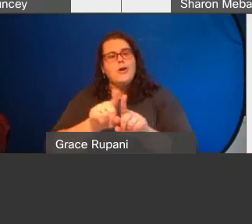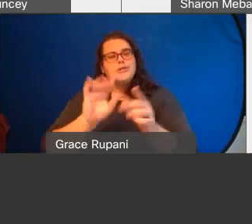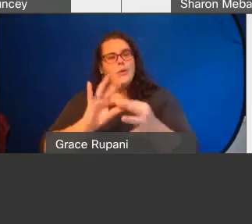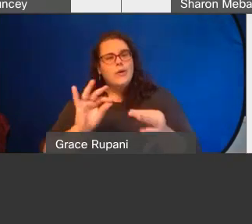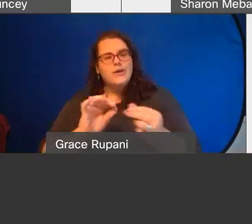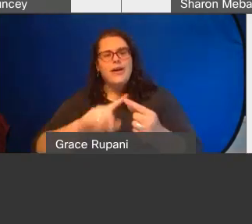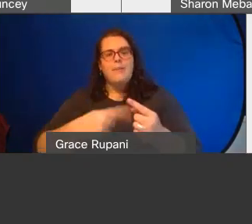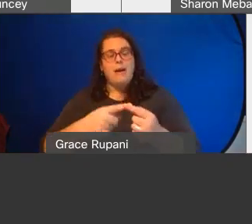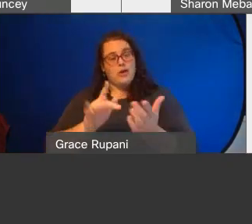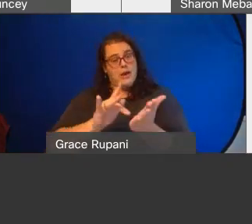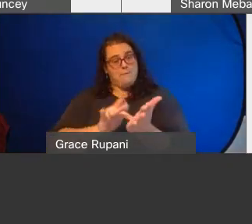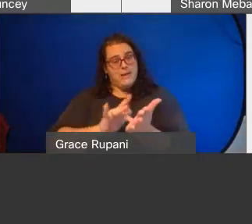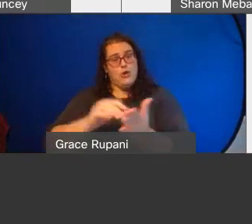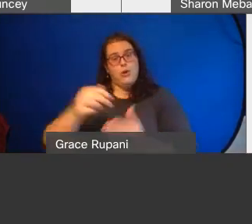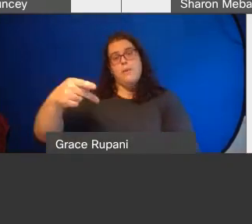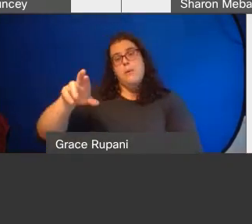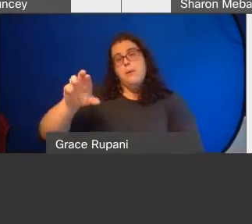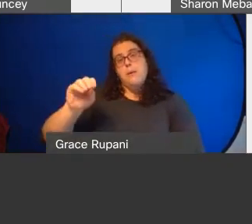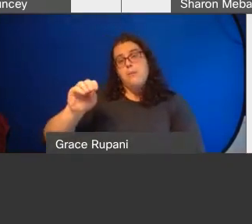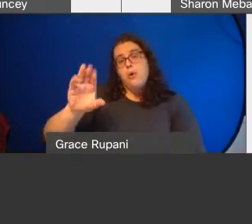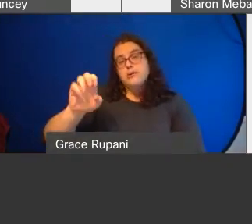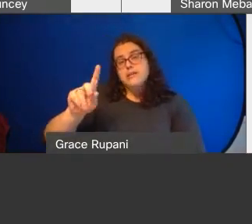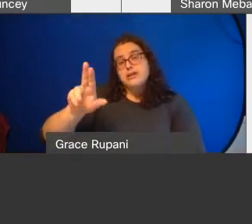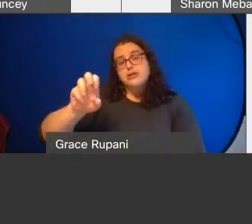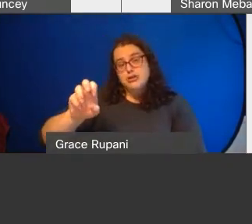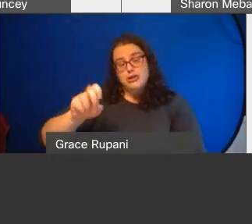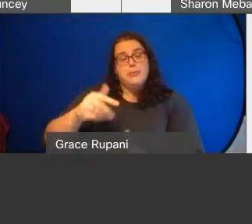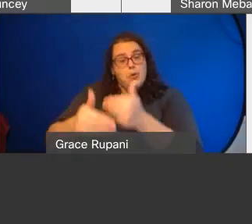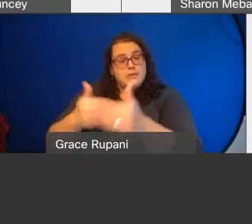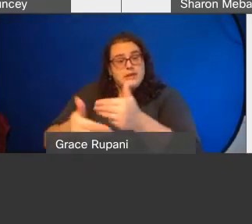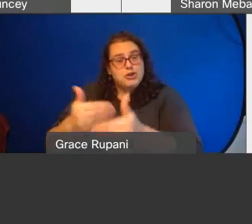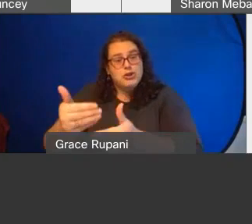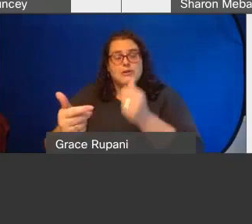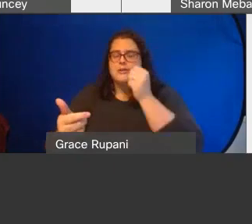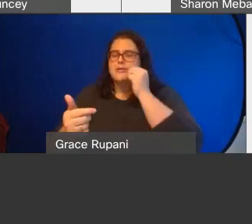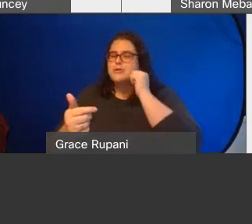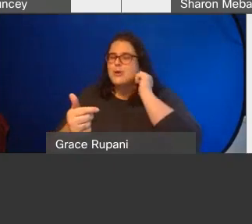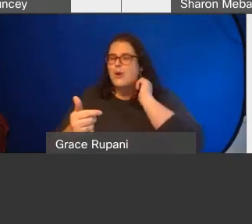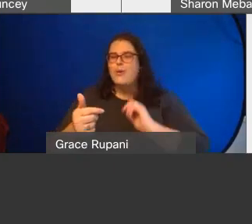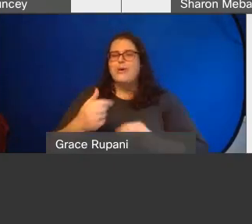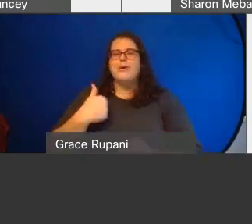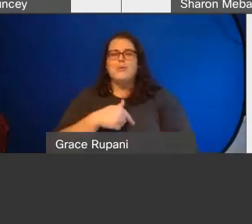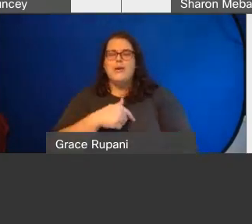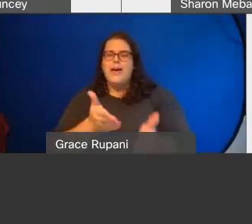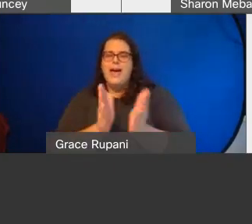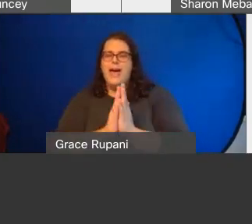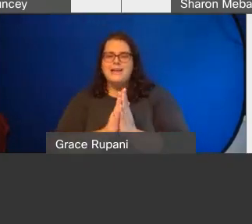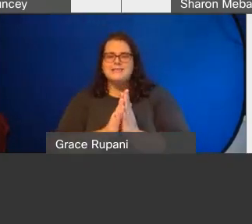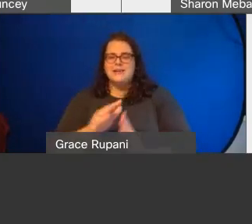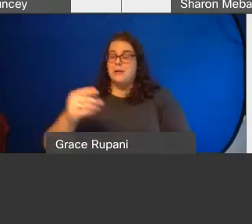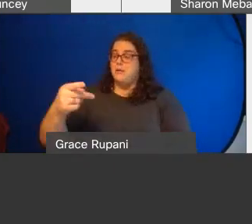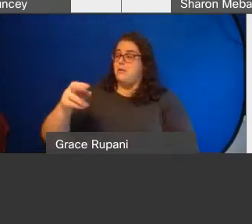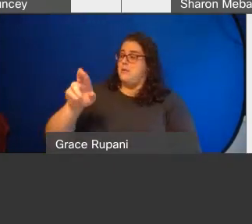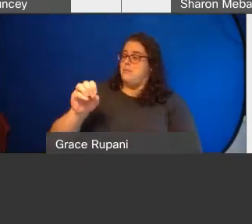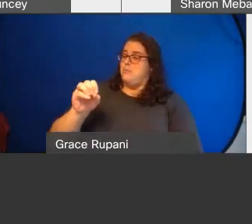medical procedures. So the questions that we have posed is the definition of a medical procedure being,